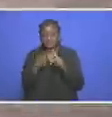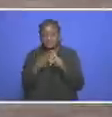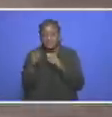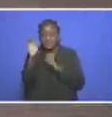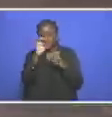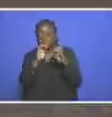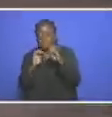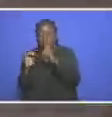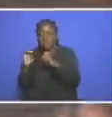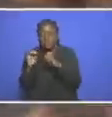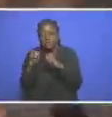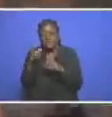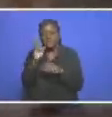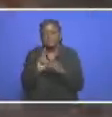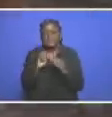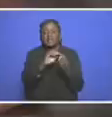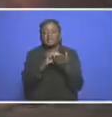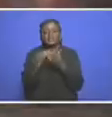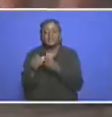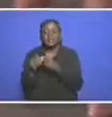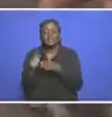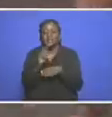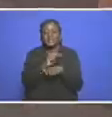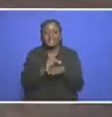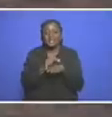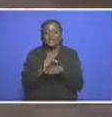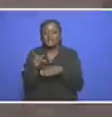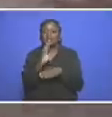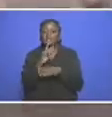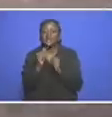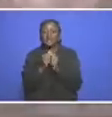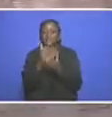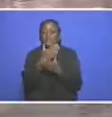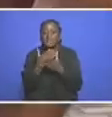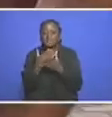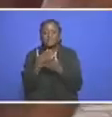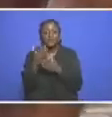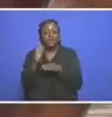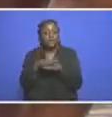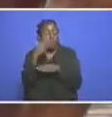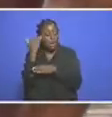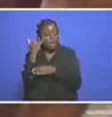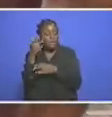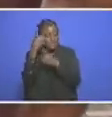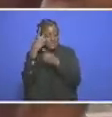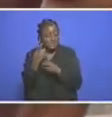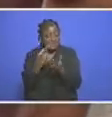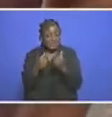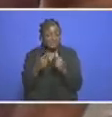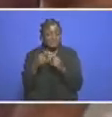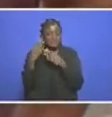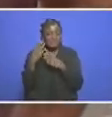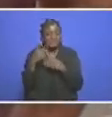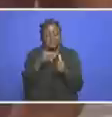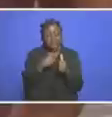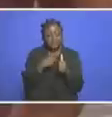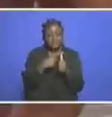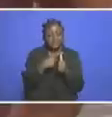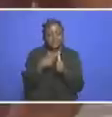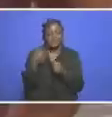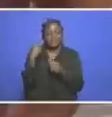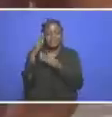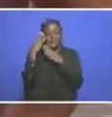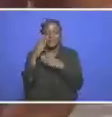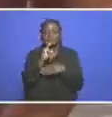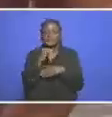these travelers asking why they've decided to come to the Bahamas. So first of all, Bahamas is really a